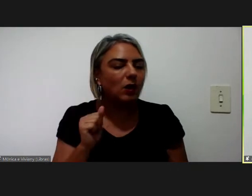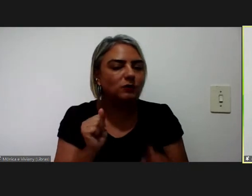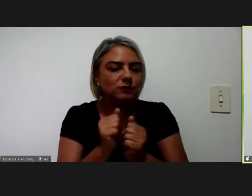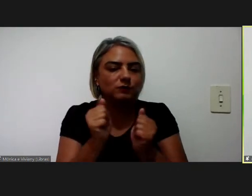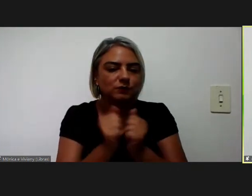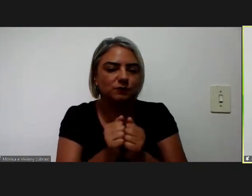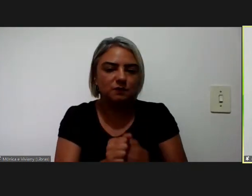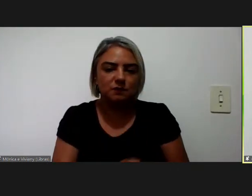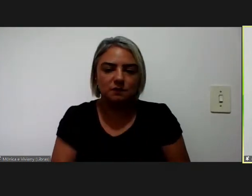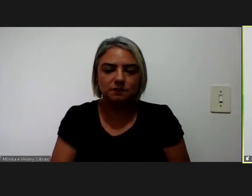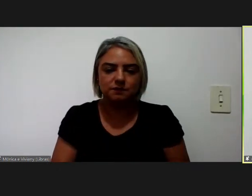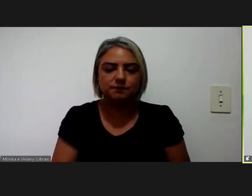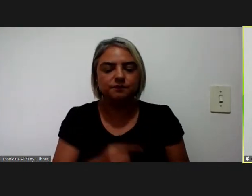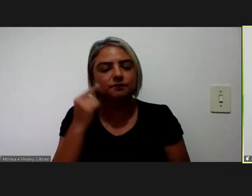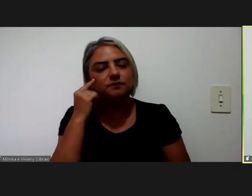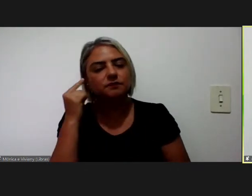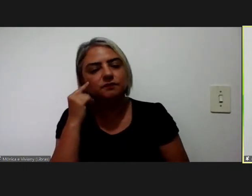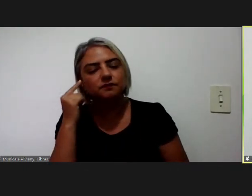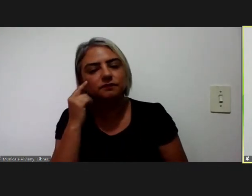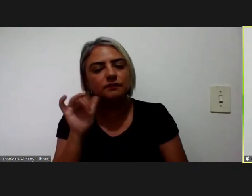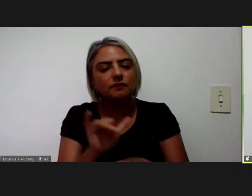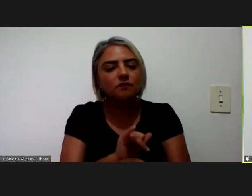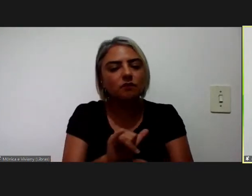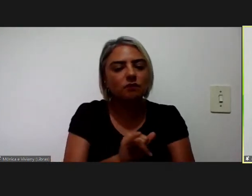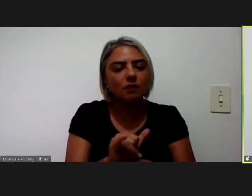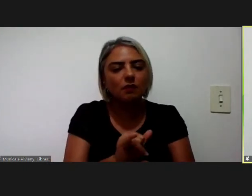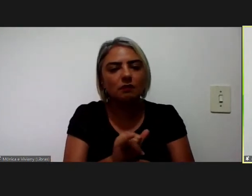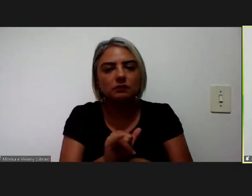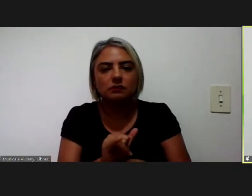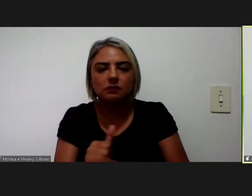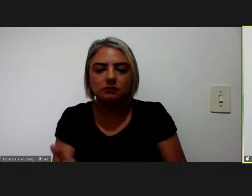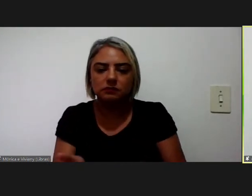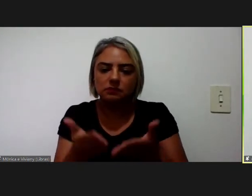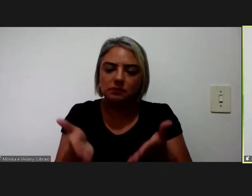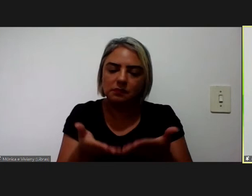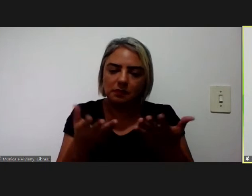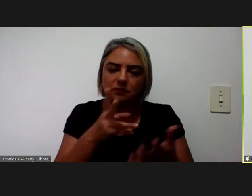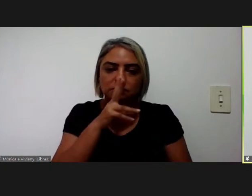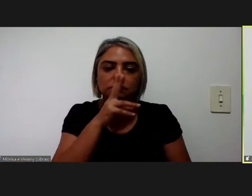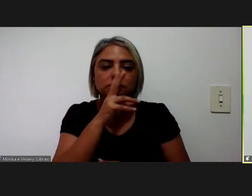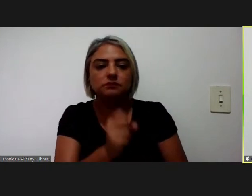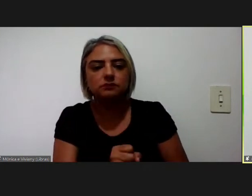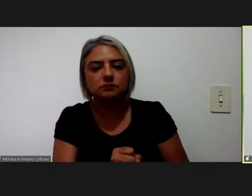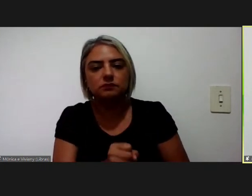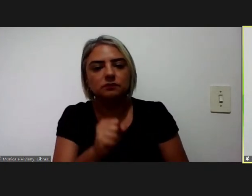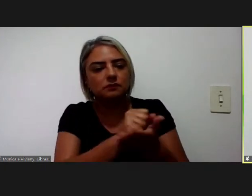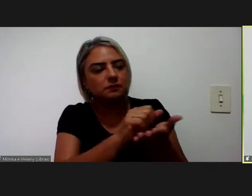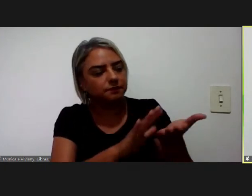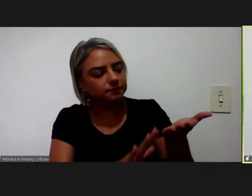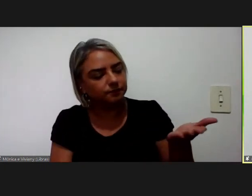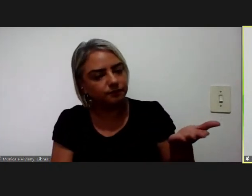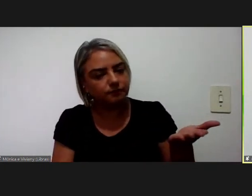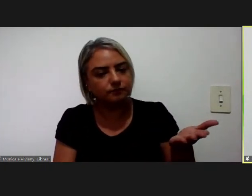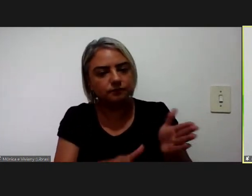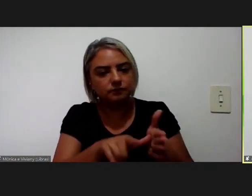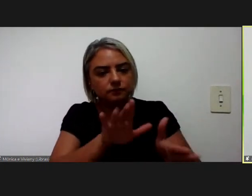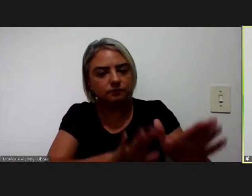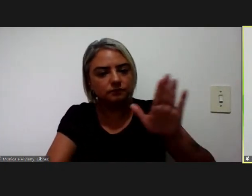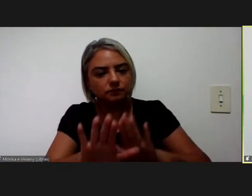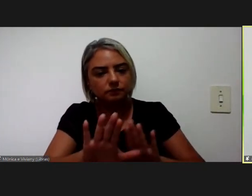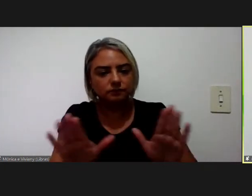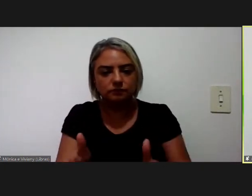So we have to be together here, thinking about strategies to